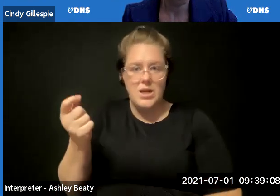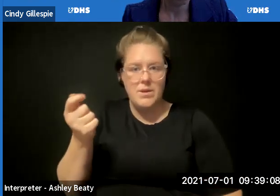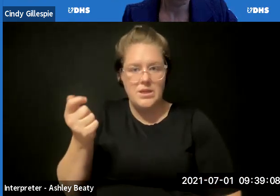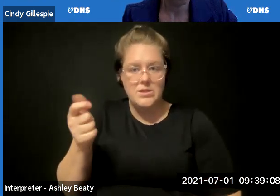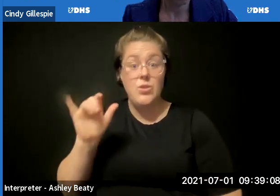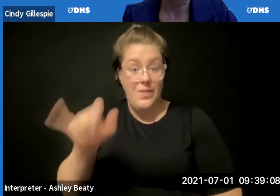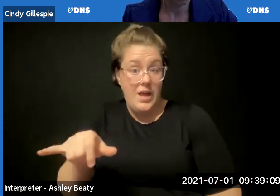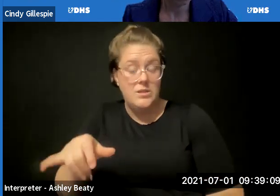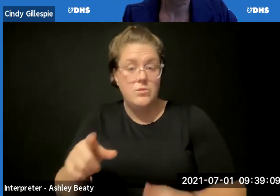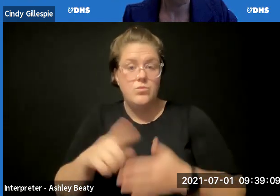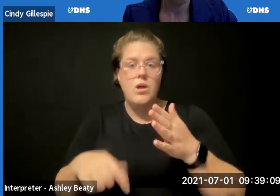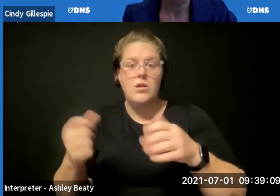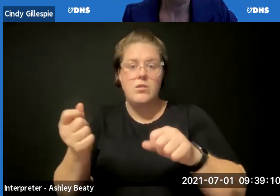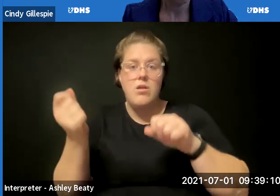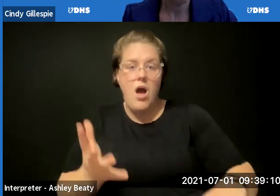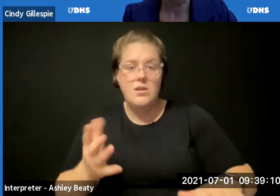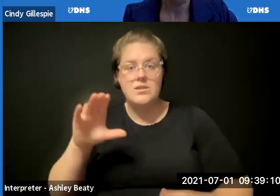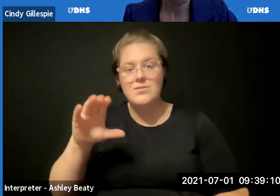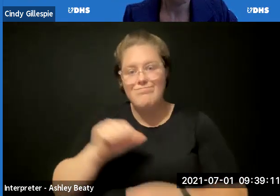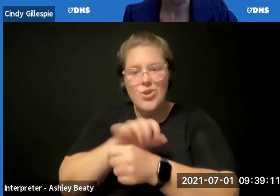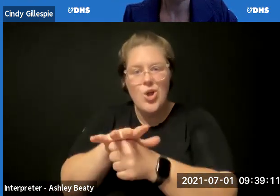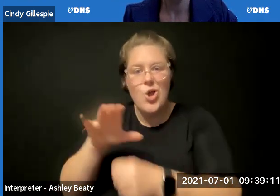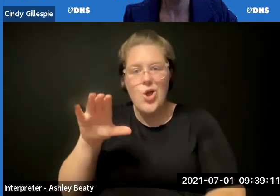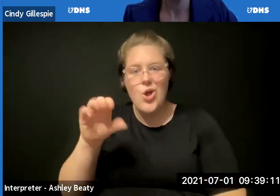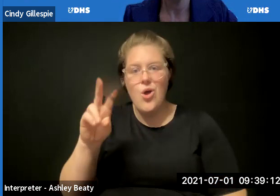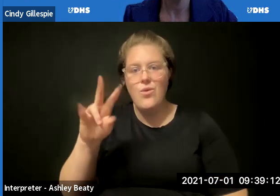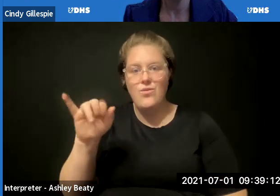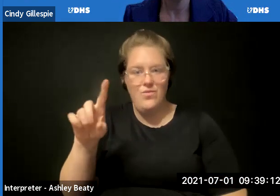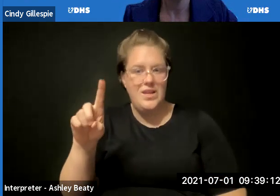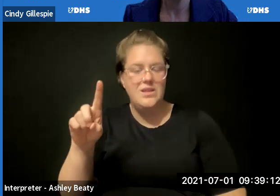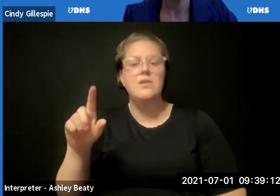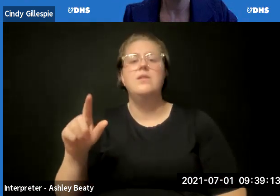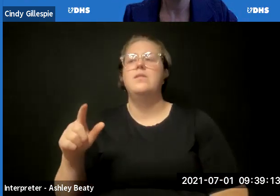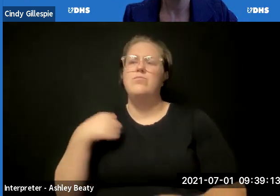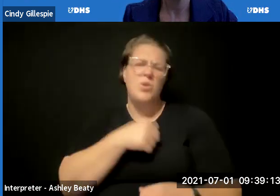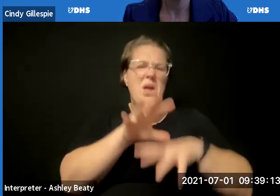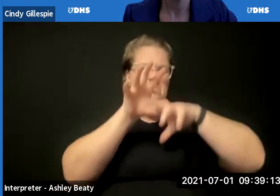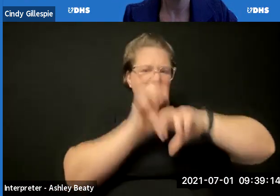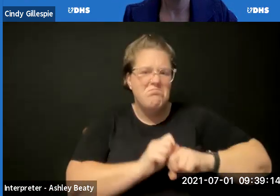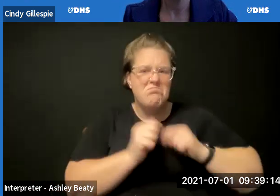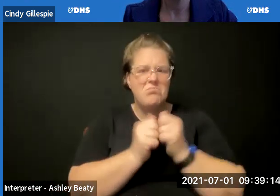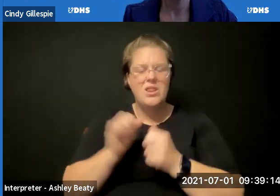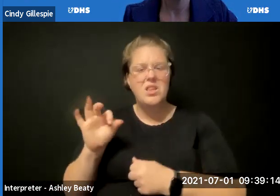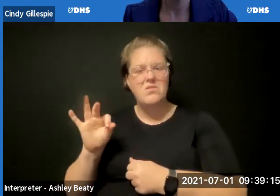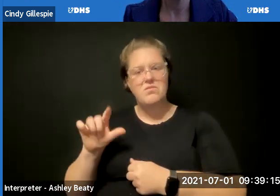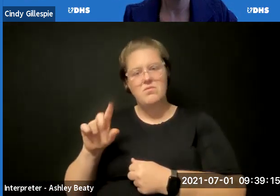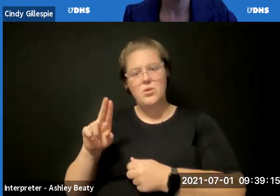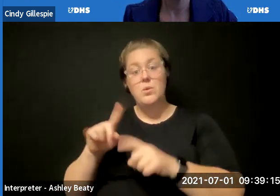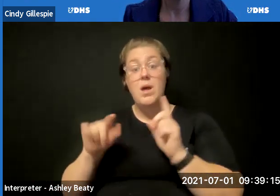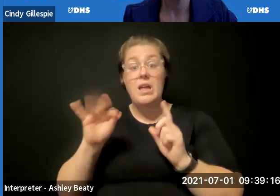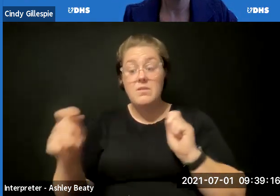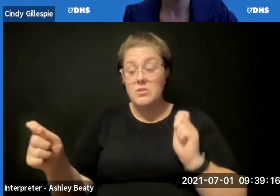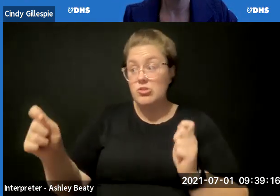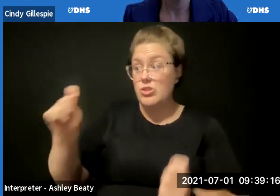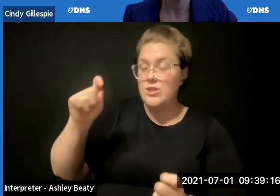in this particular instance, the COVID. What we're so used to is the flu. And when those changes occur, you have to adjust to those changes that have occurred.